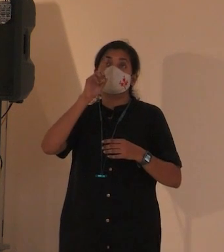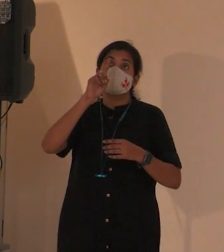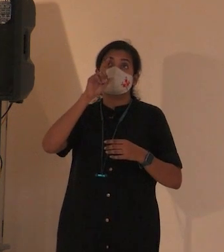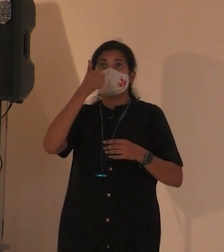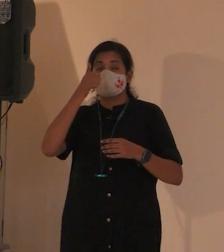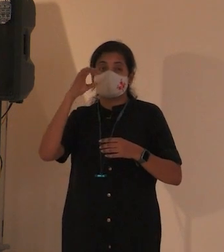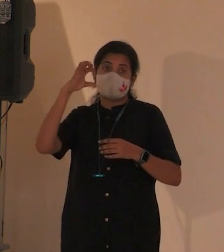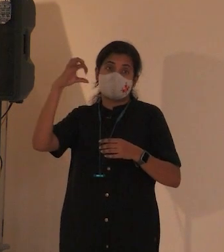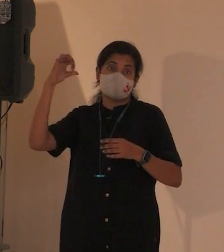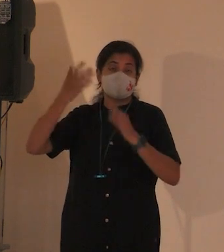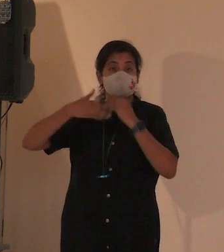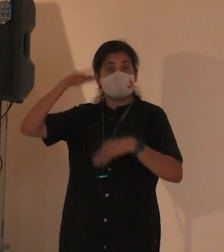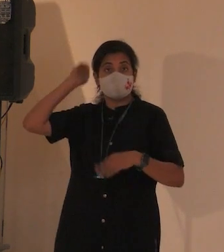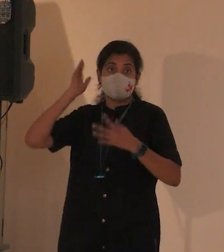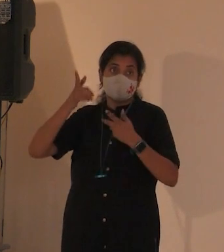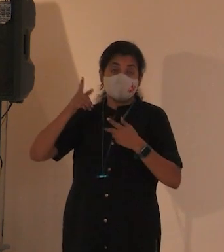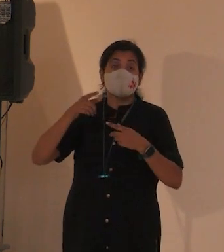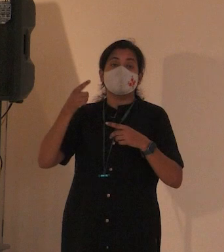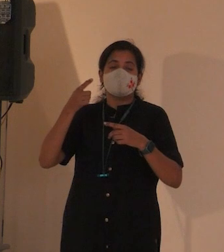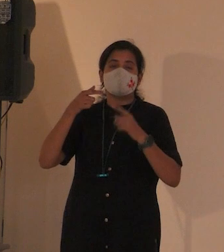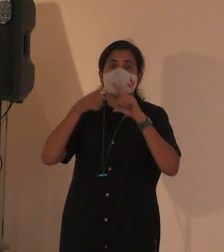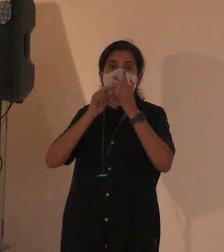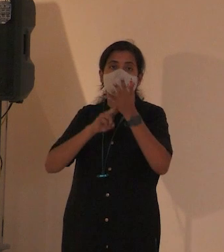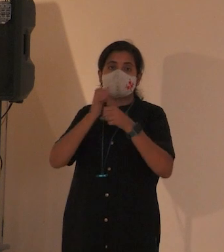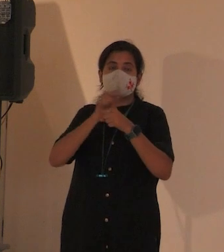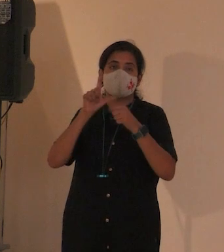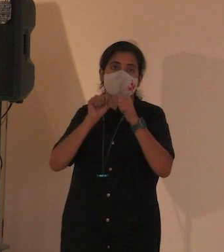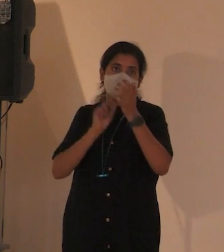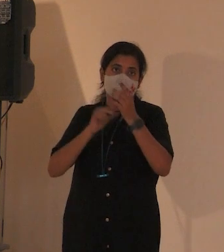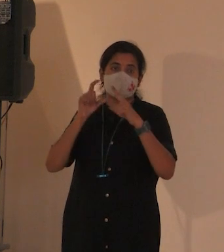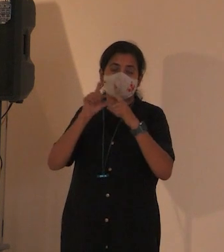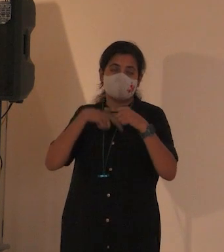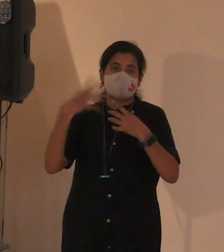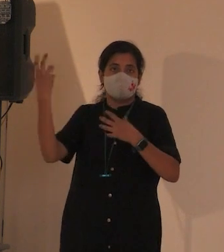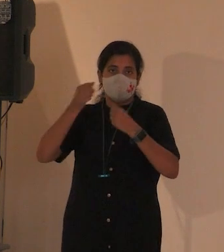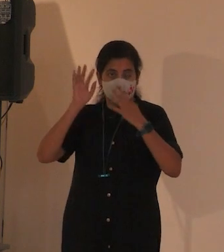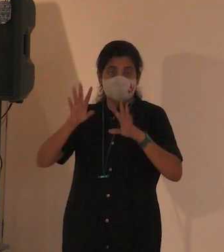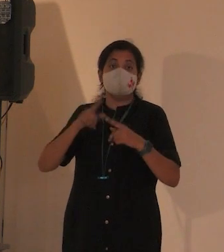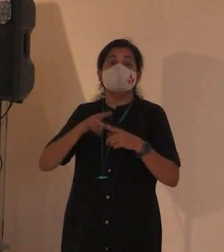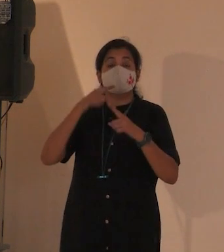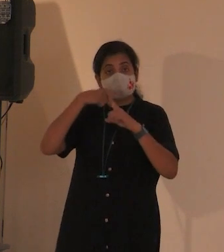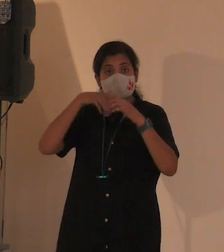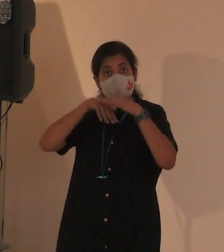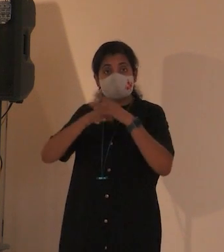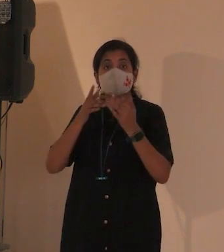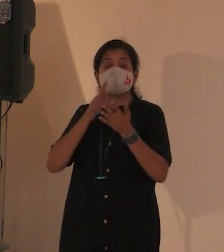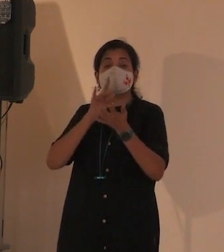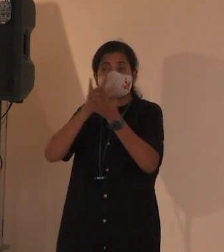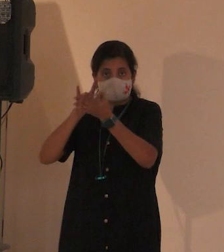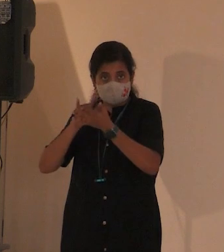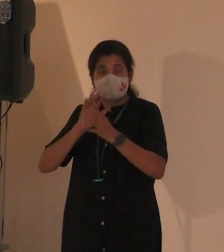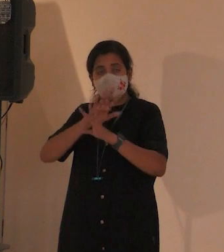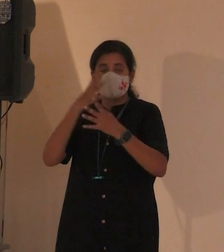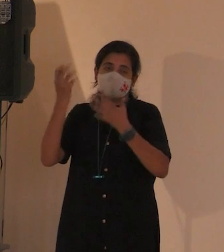1699 or something. It was from England that we got it. But there are also other things like the work that St. John's has